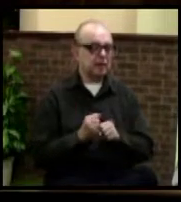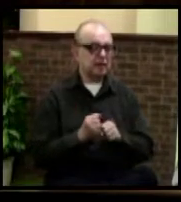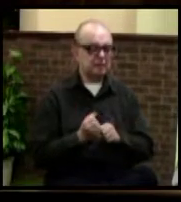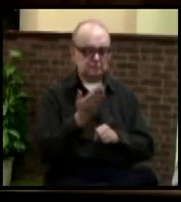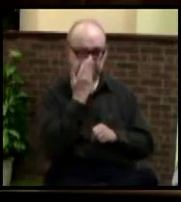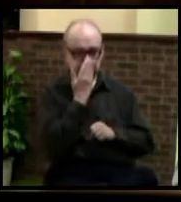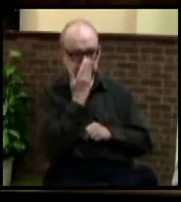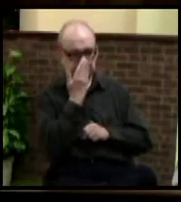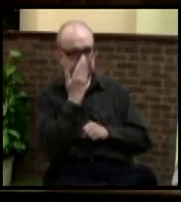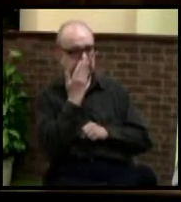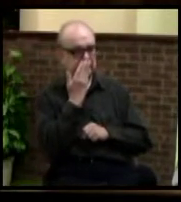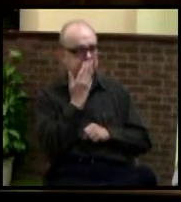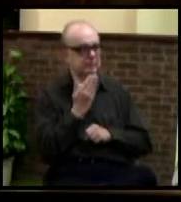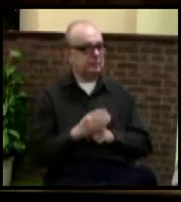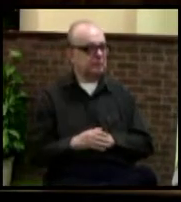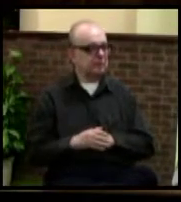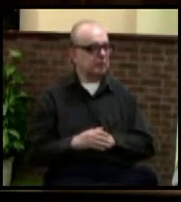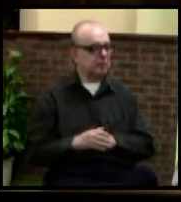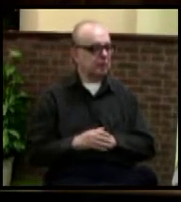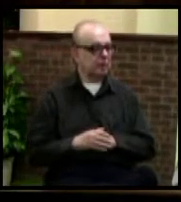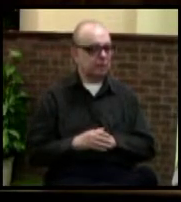They get in your face.